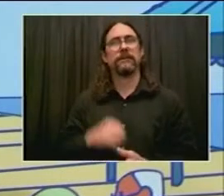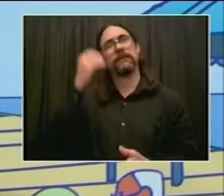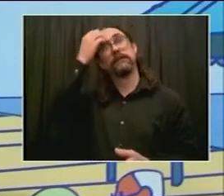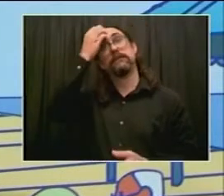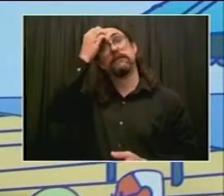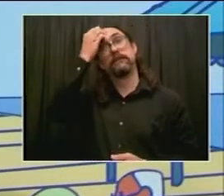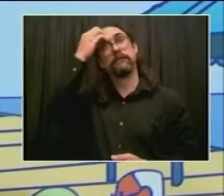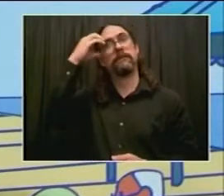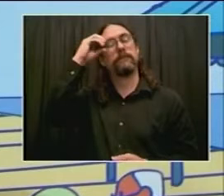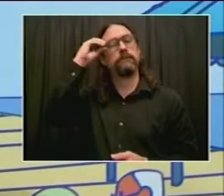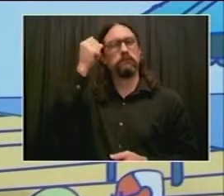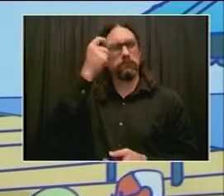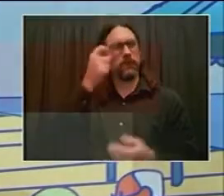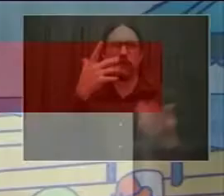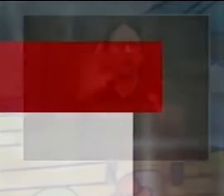are.